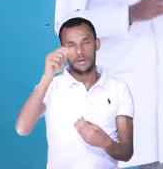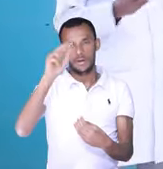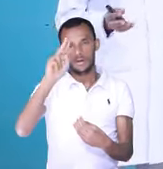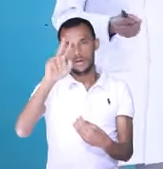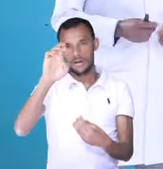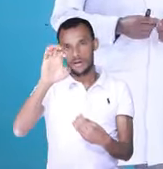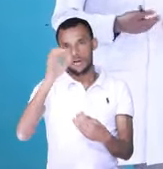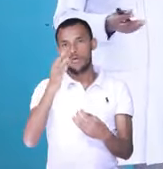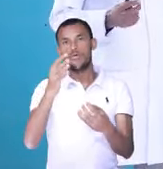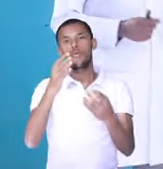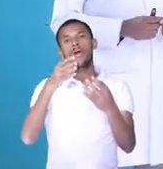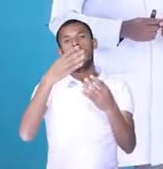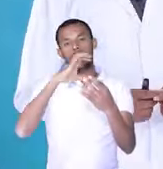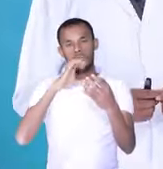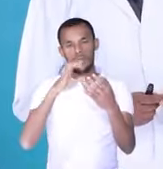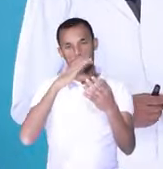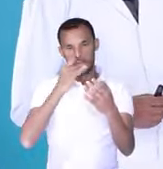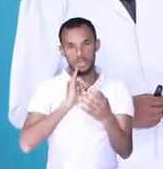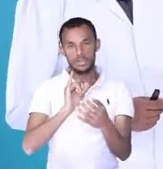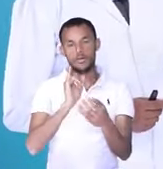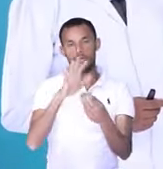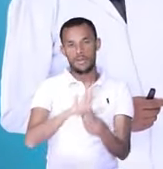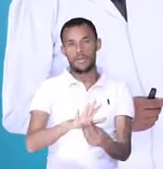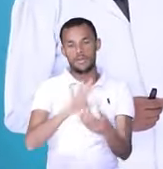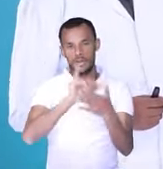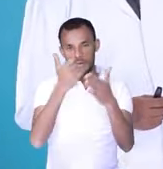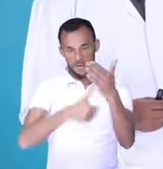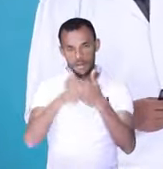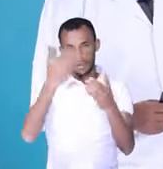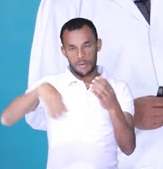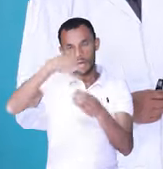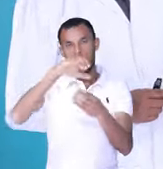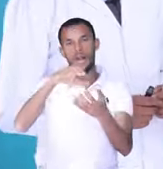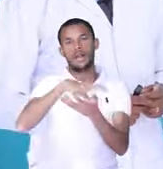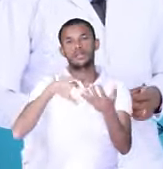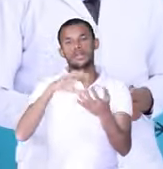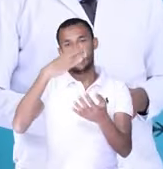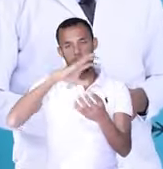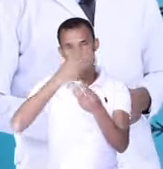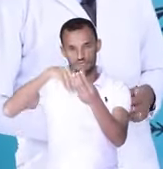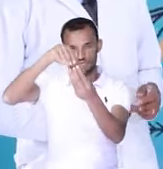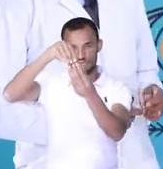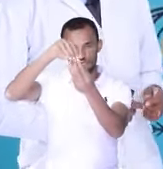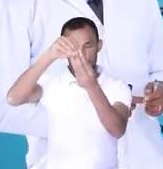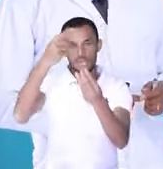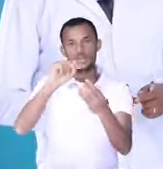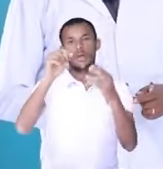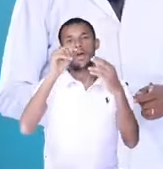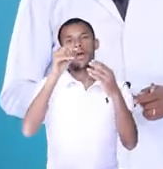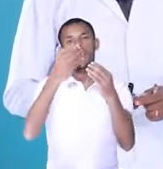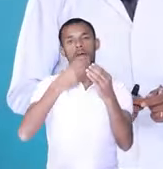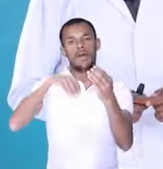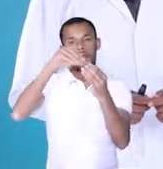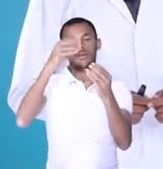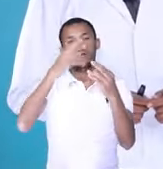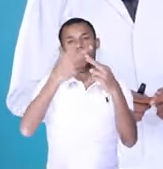is a factor that affects for chemical reactions. Therefore, an increase in temperature increases the rates of